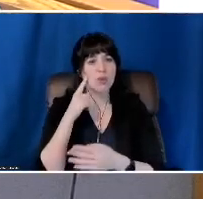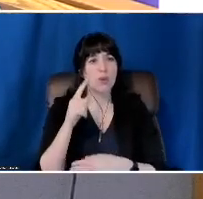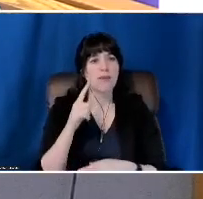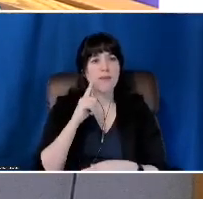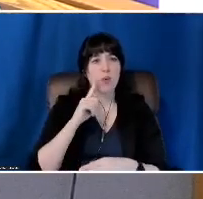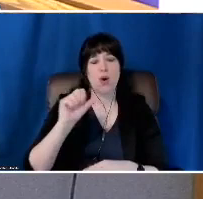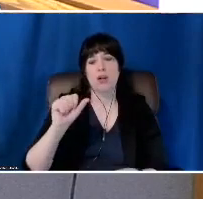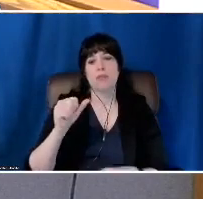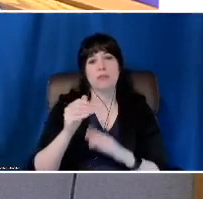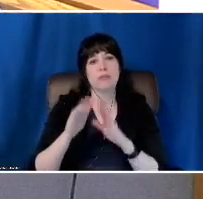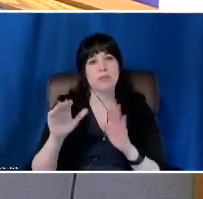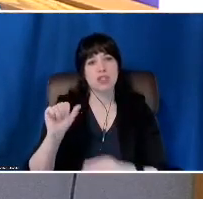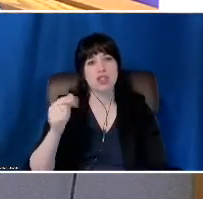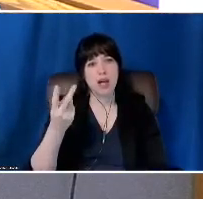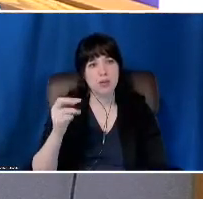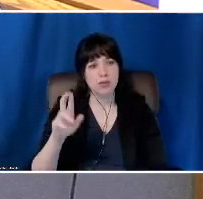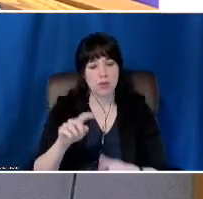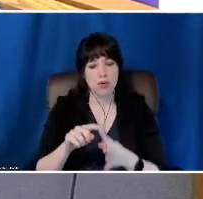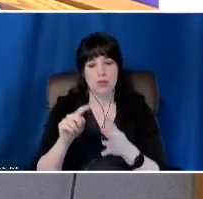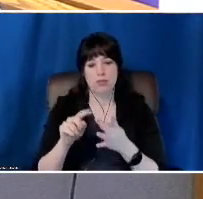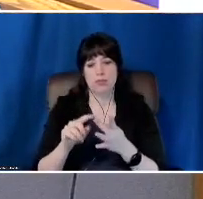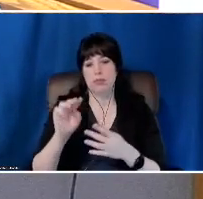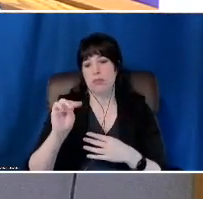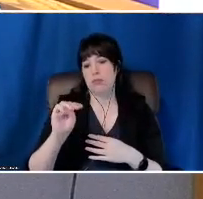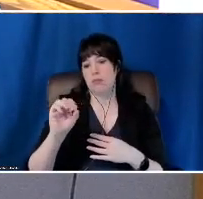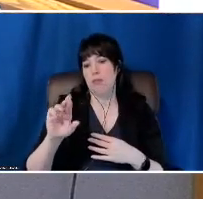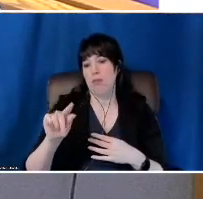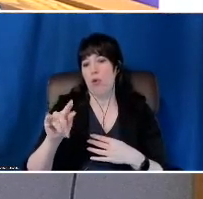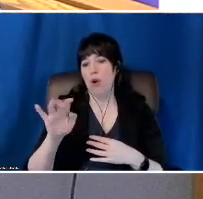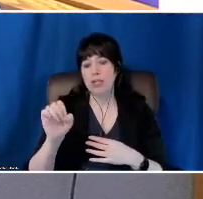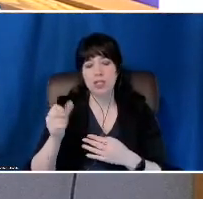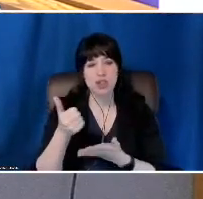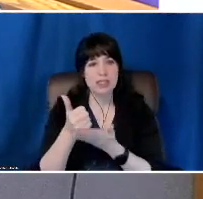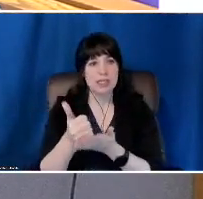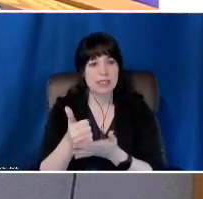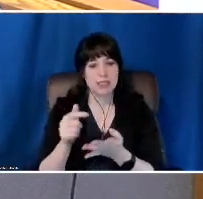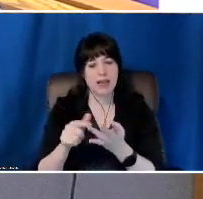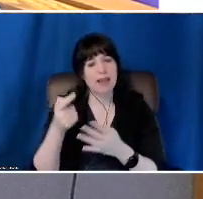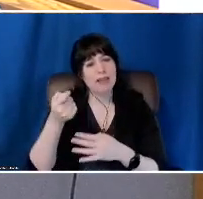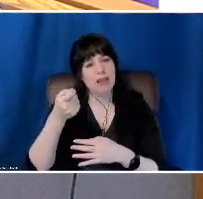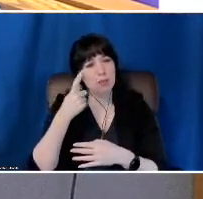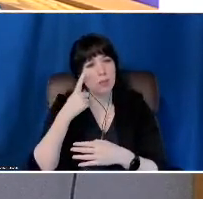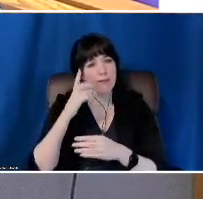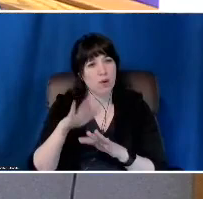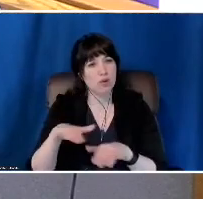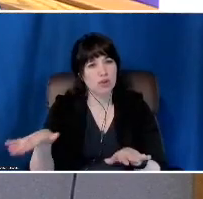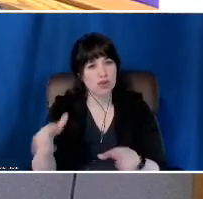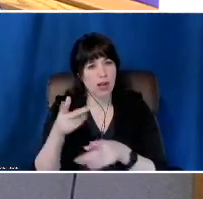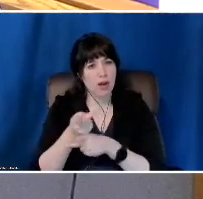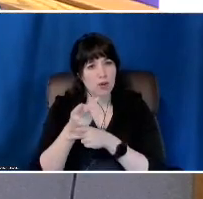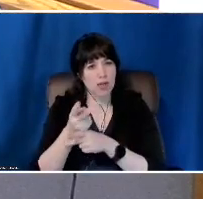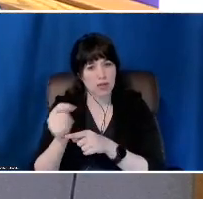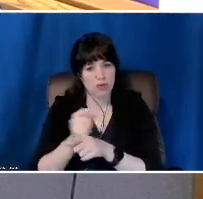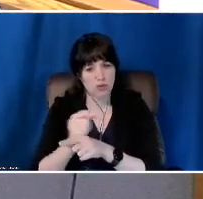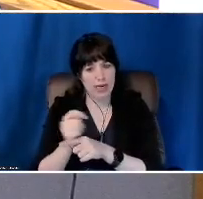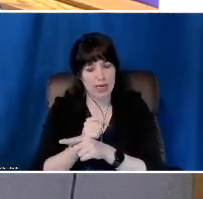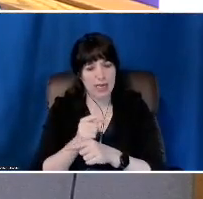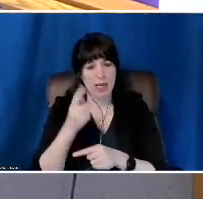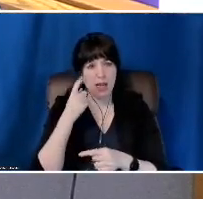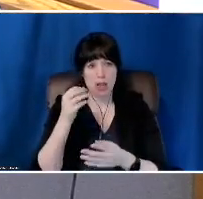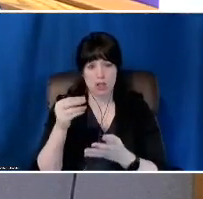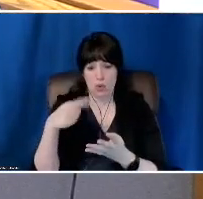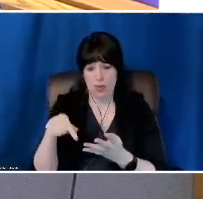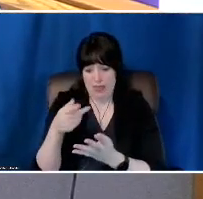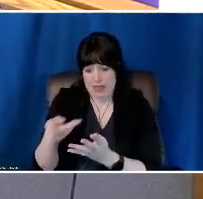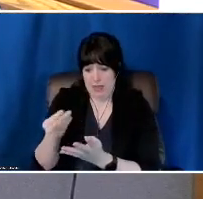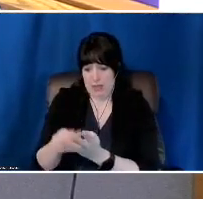shelter, mortgage assistance, a little bit towards childcare training. So this is a reallocation to a very different